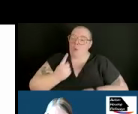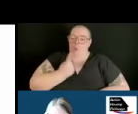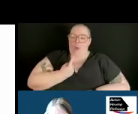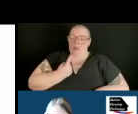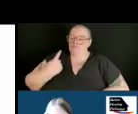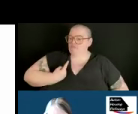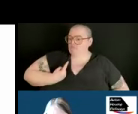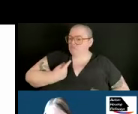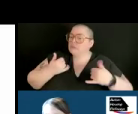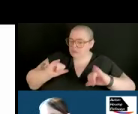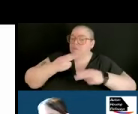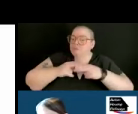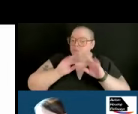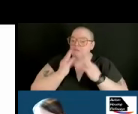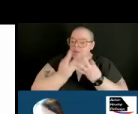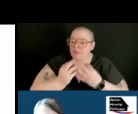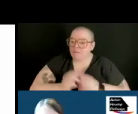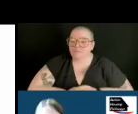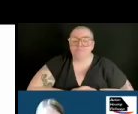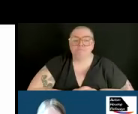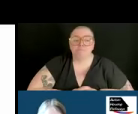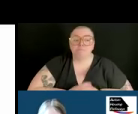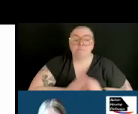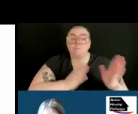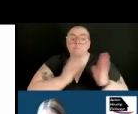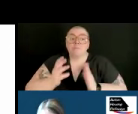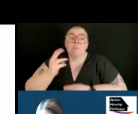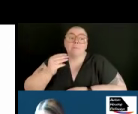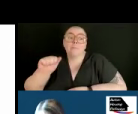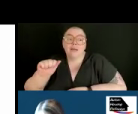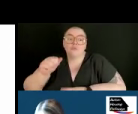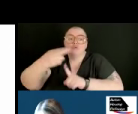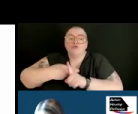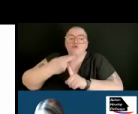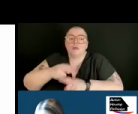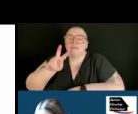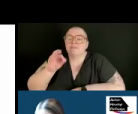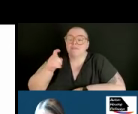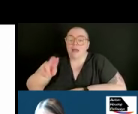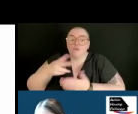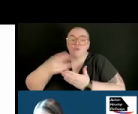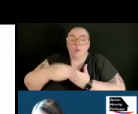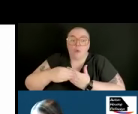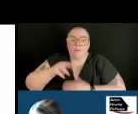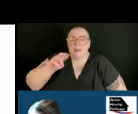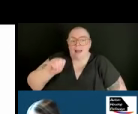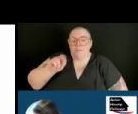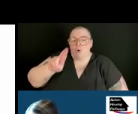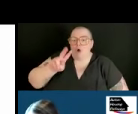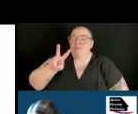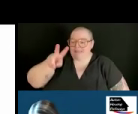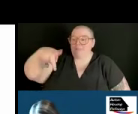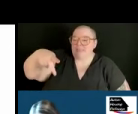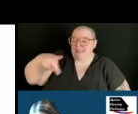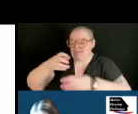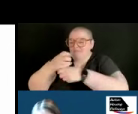The Massachusetts Rental Voucher Program, or MRVP, is a state-funded program. It can be used